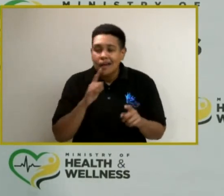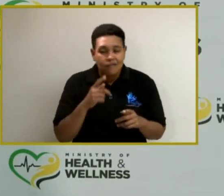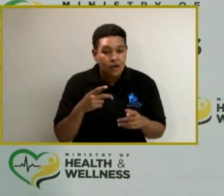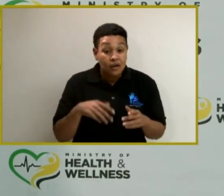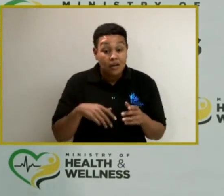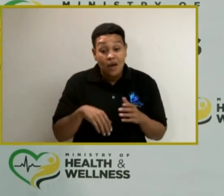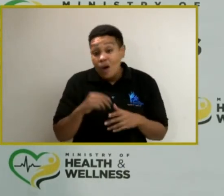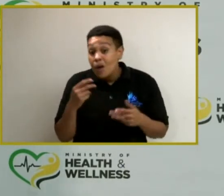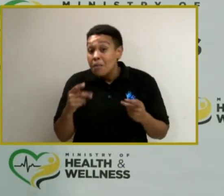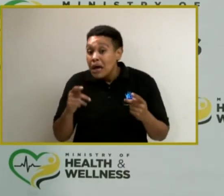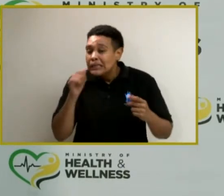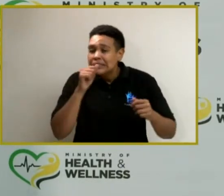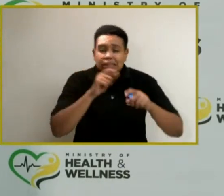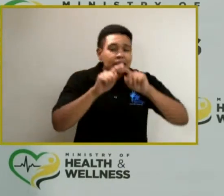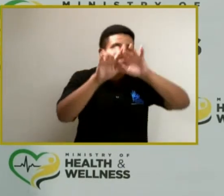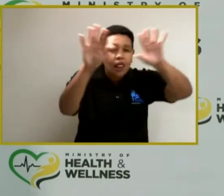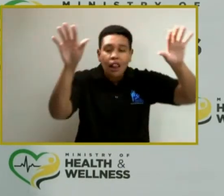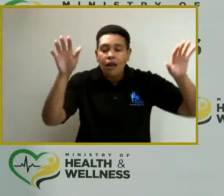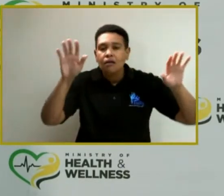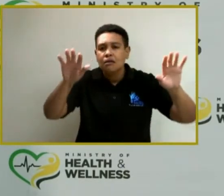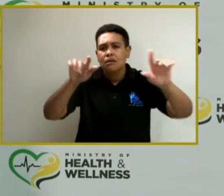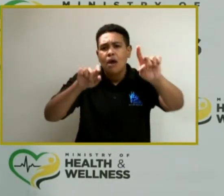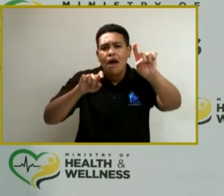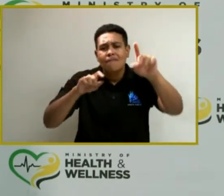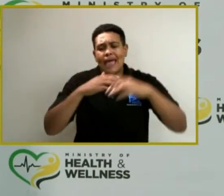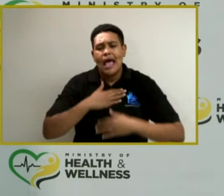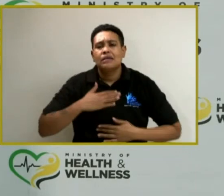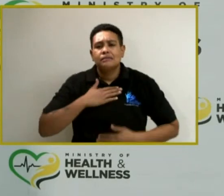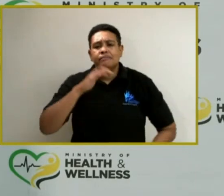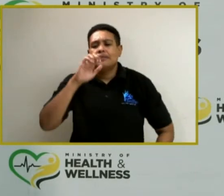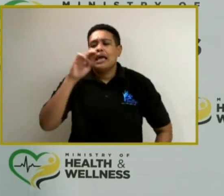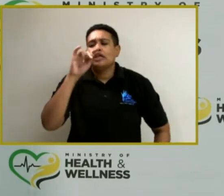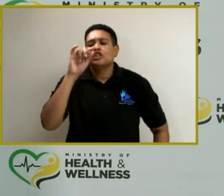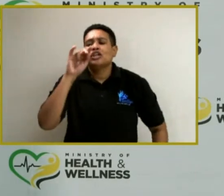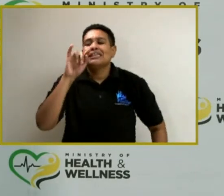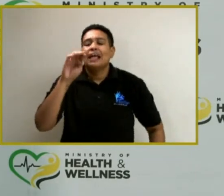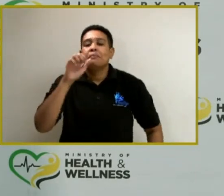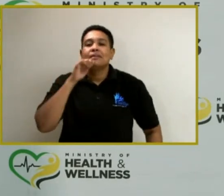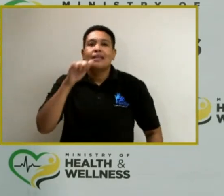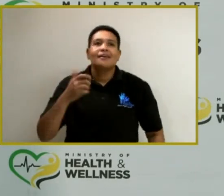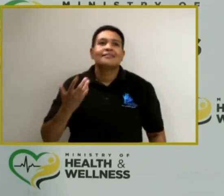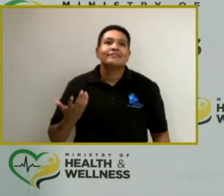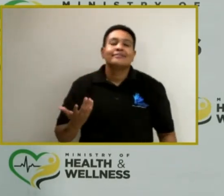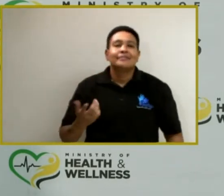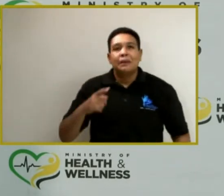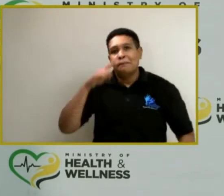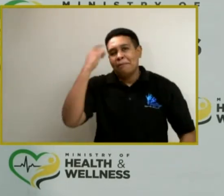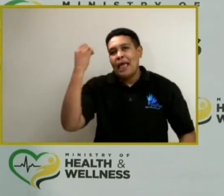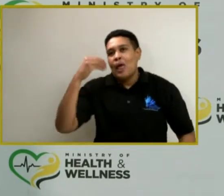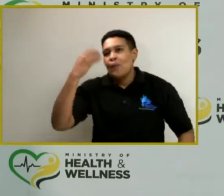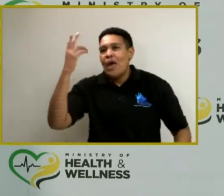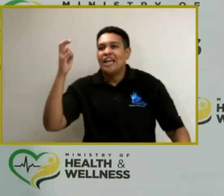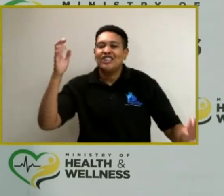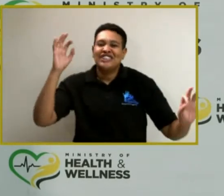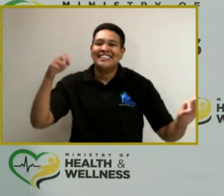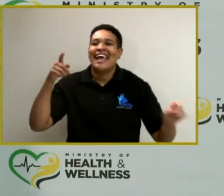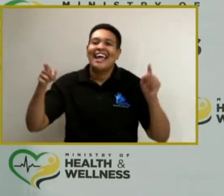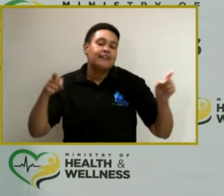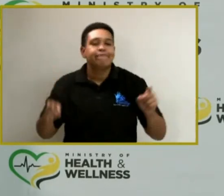industry, again, I think you have to, it's not a black and white issue. You have to look at